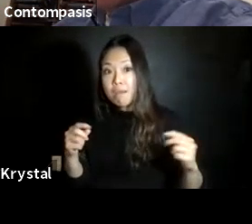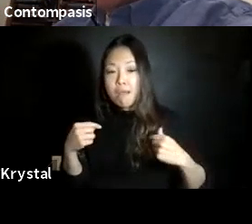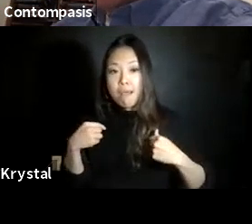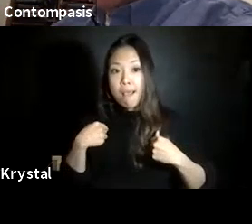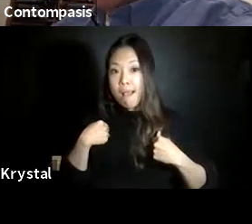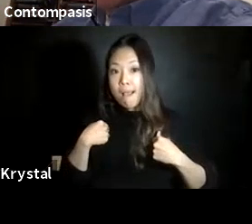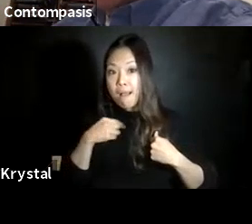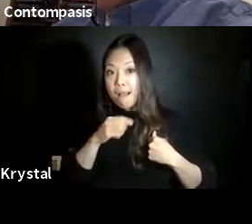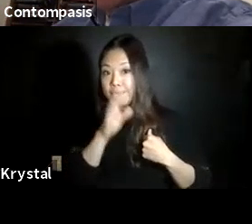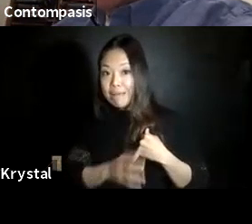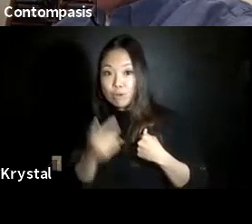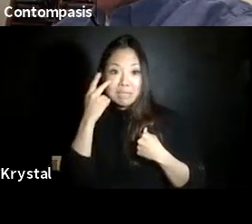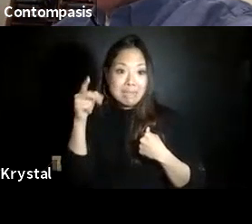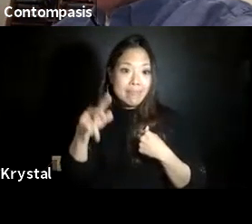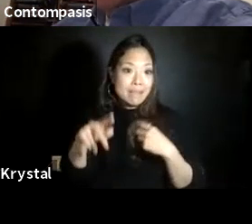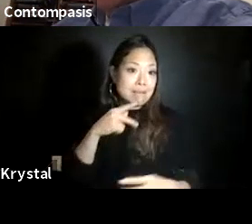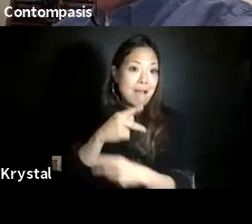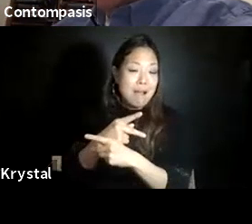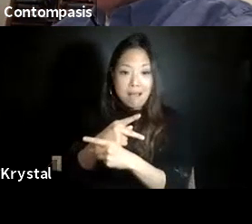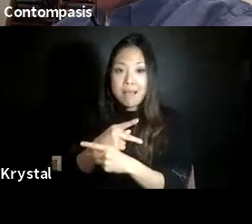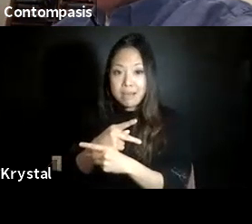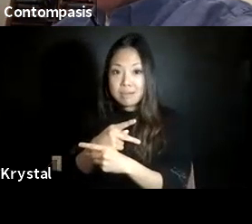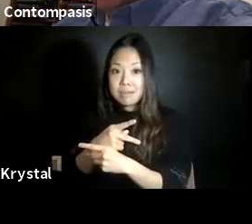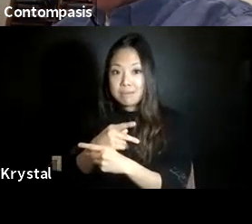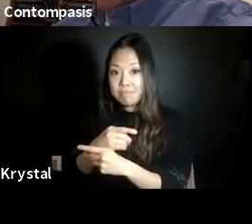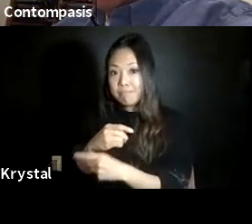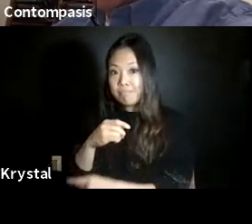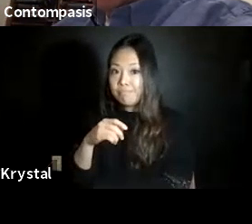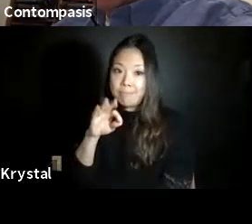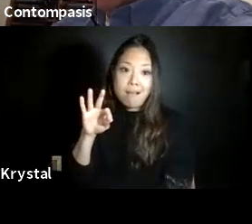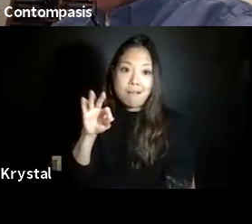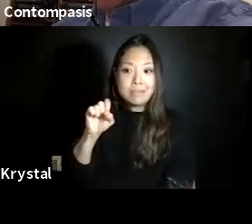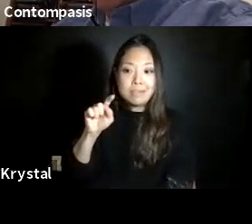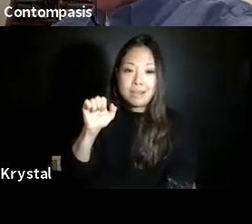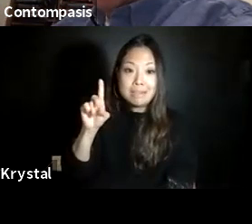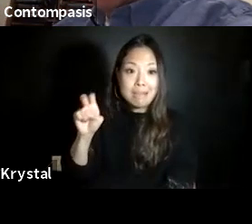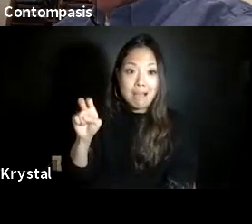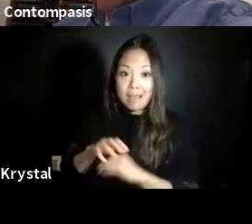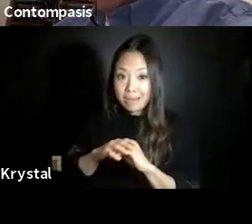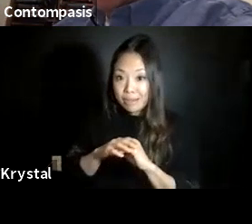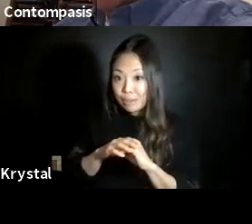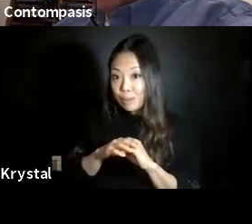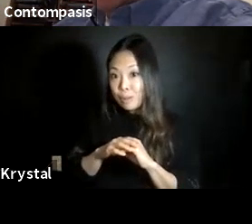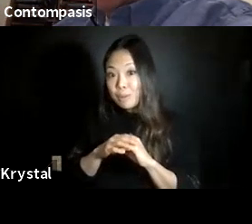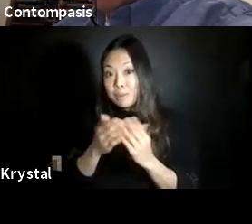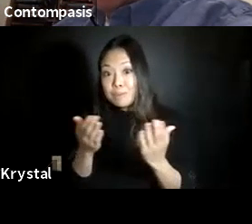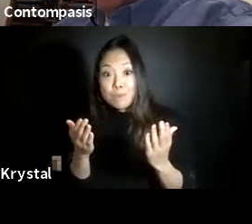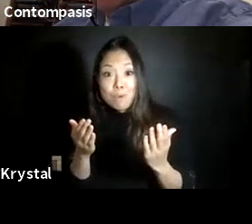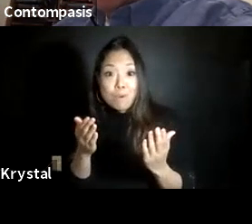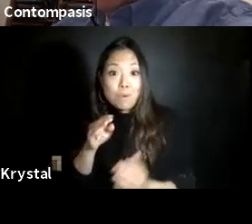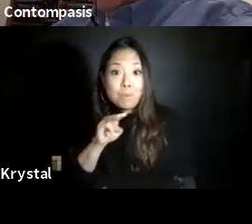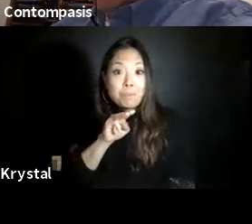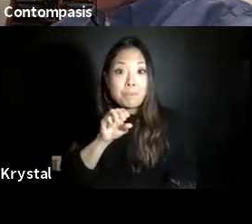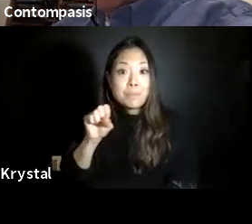type of set aside. And so I don't know whether, and this goes to Mr. Acevedo, to your point,